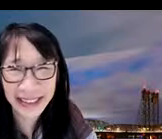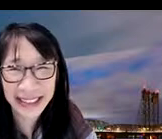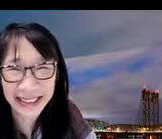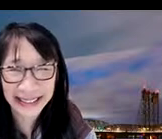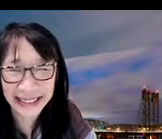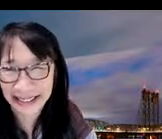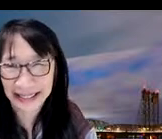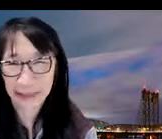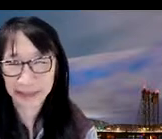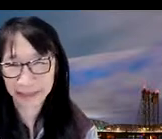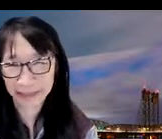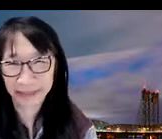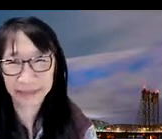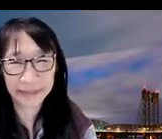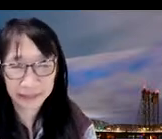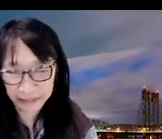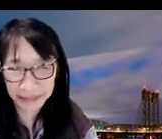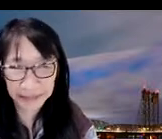good evening.